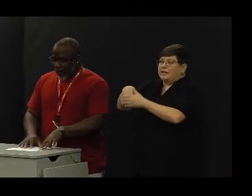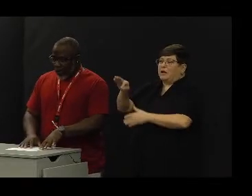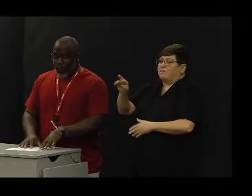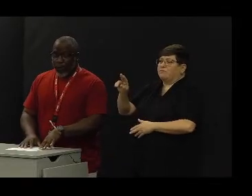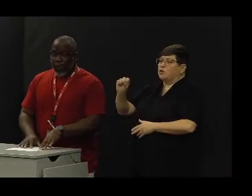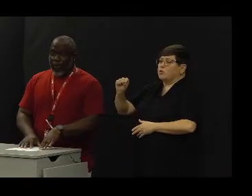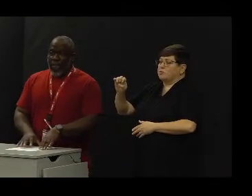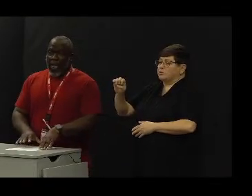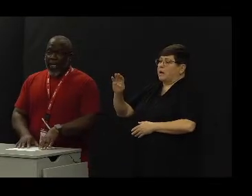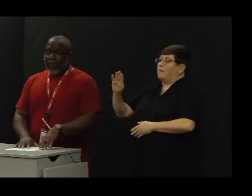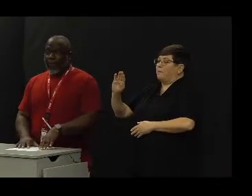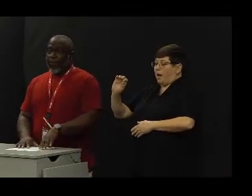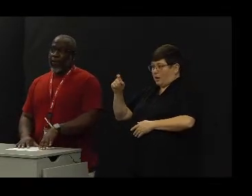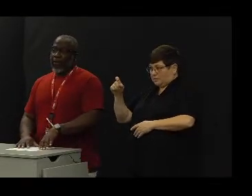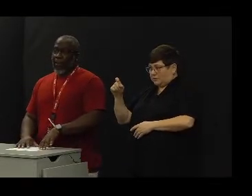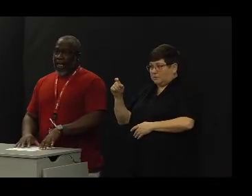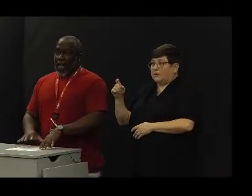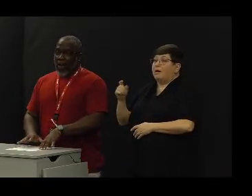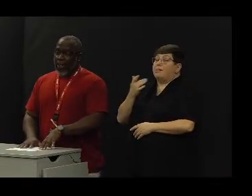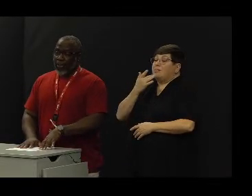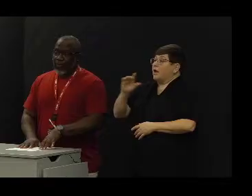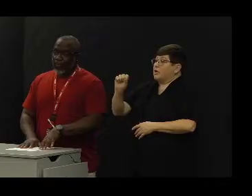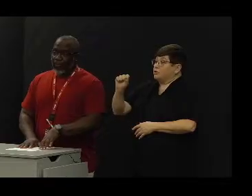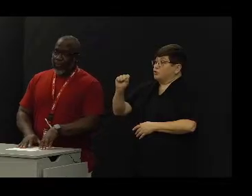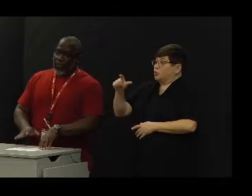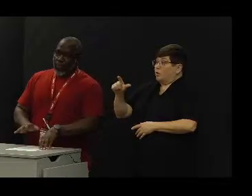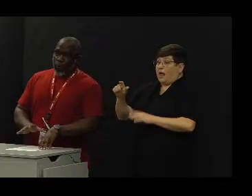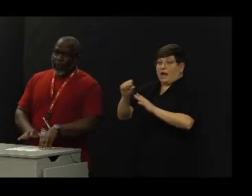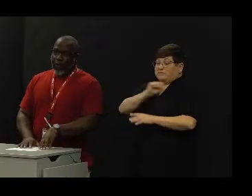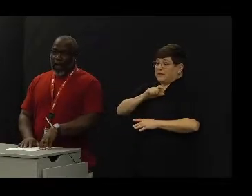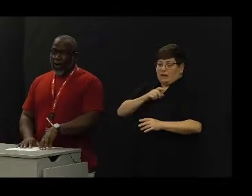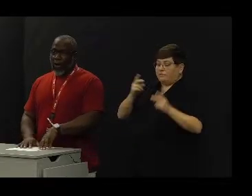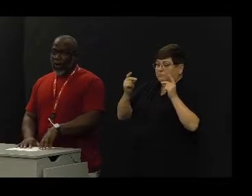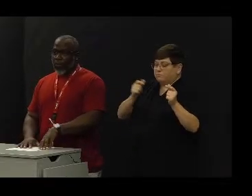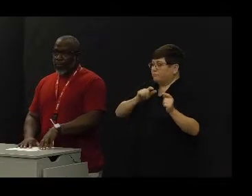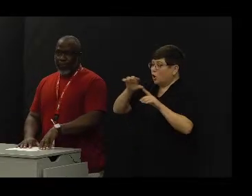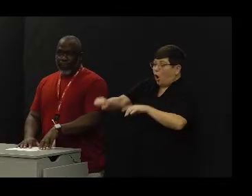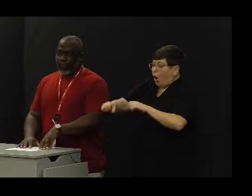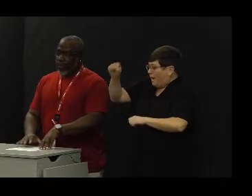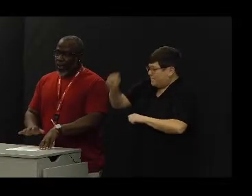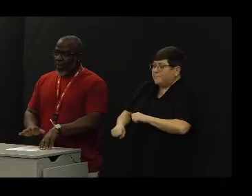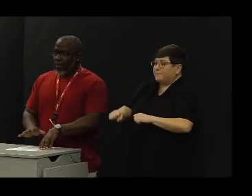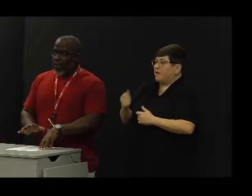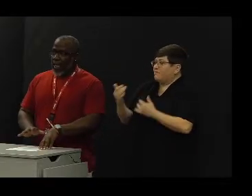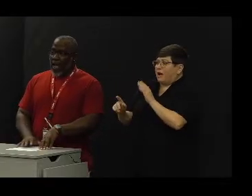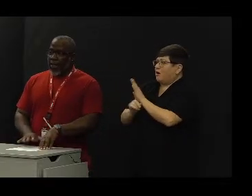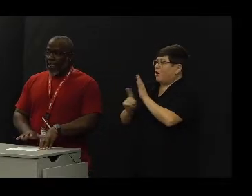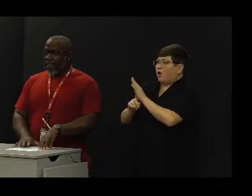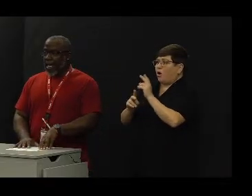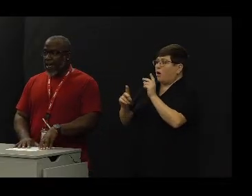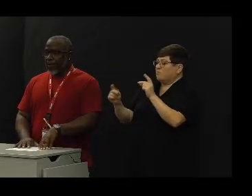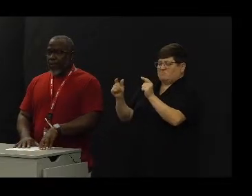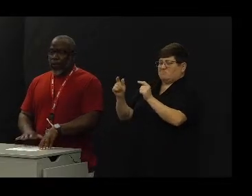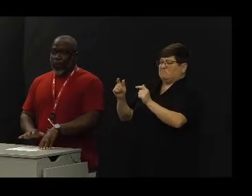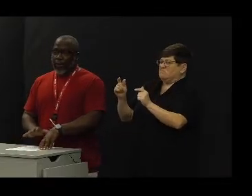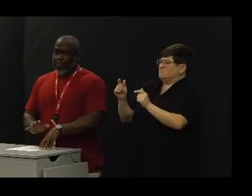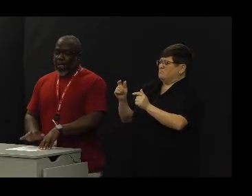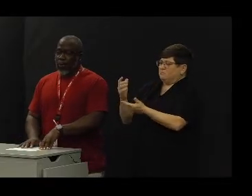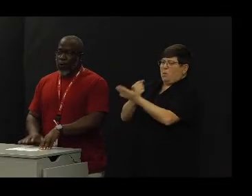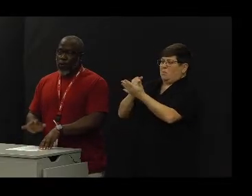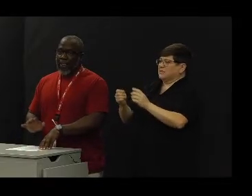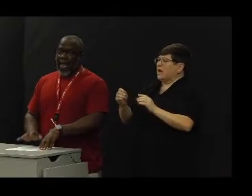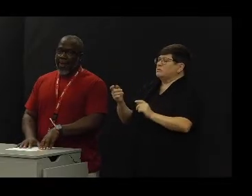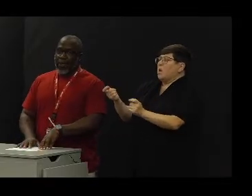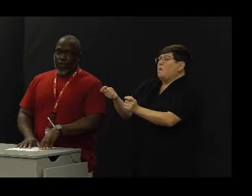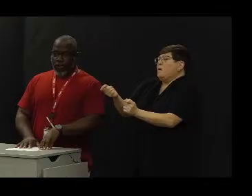Thanks to Student Life, they caught it, pulled the fire alarm. They caught it in time, so it was